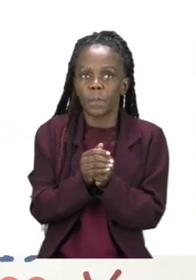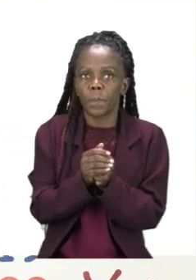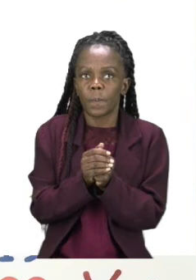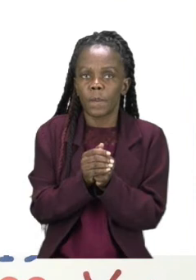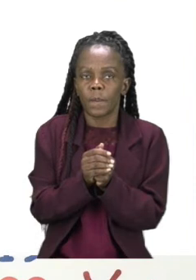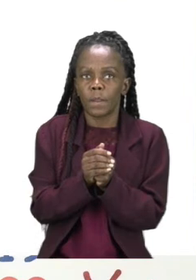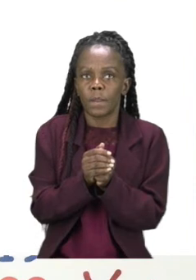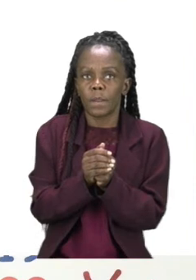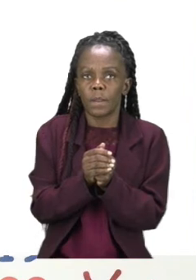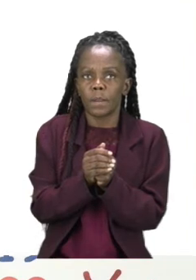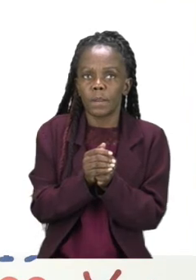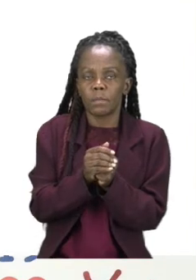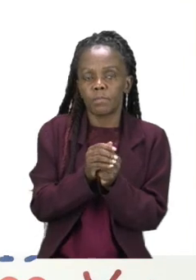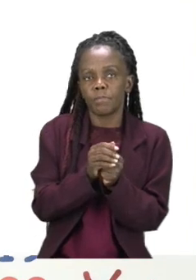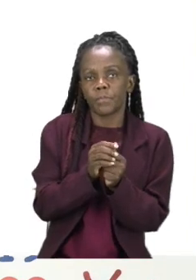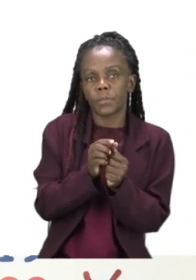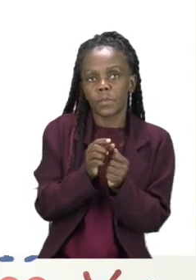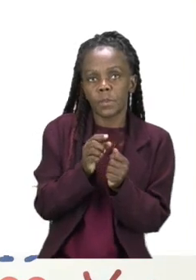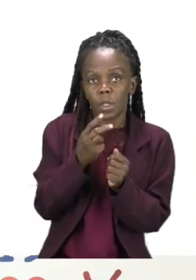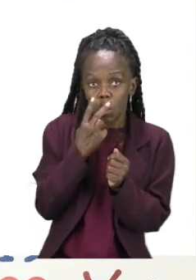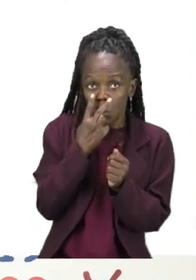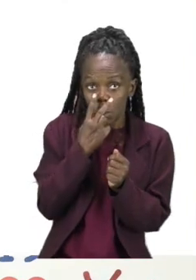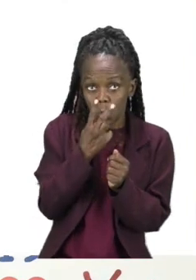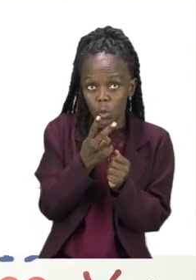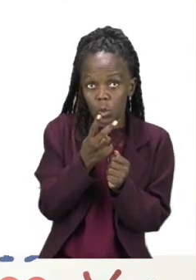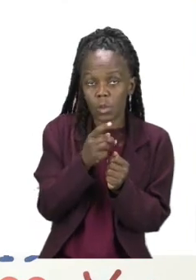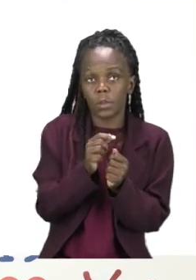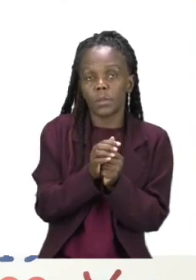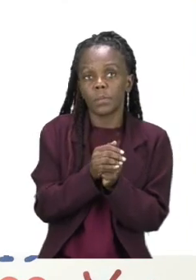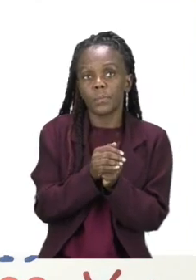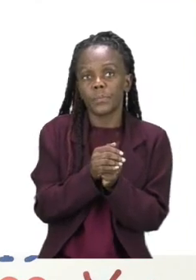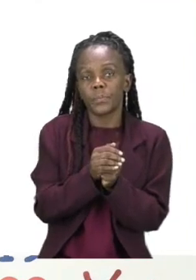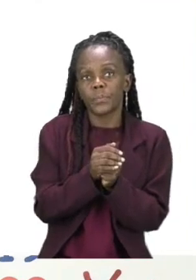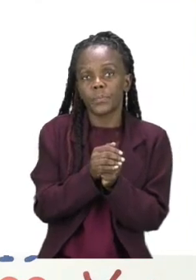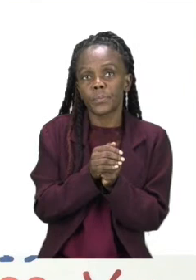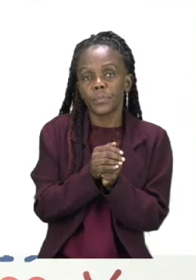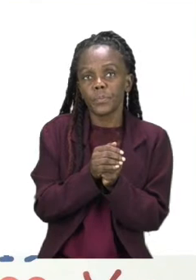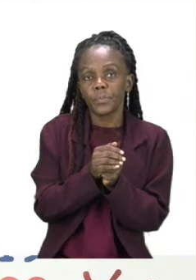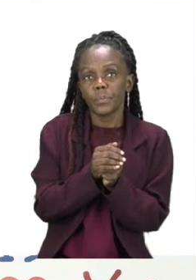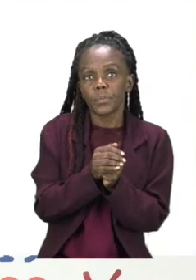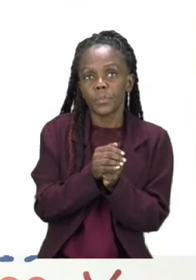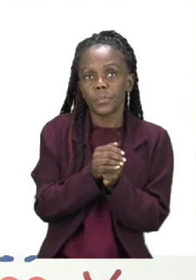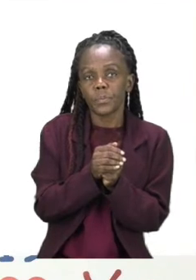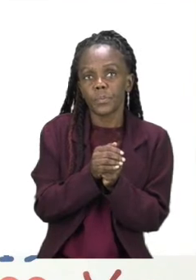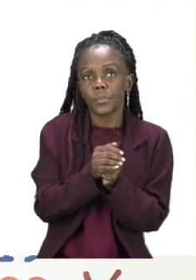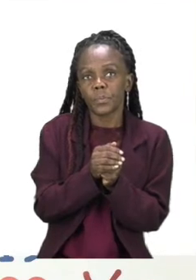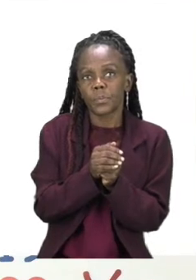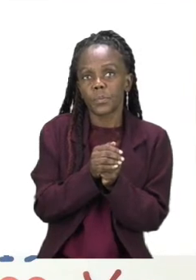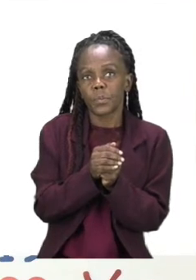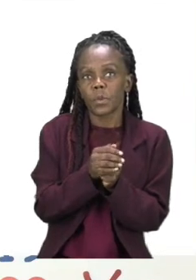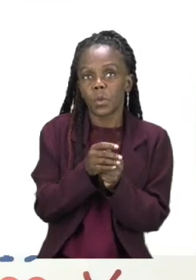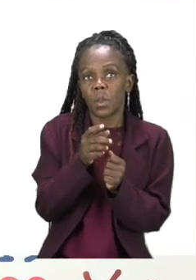to be going up. So let us start. These are our numbers. We have 9,